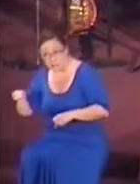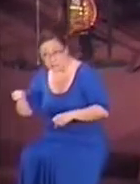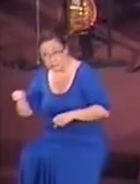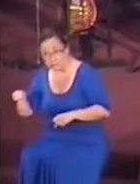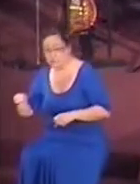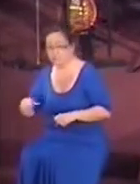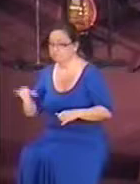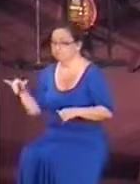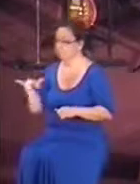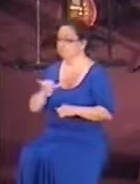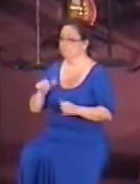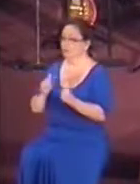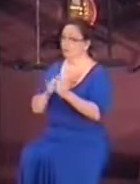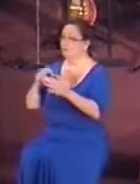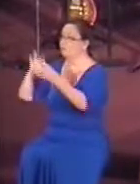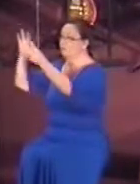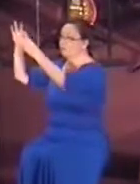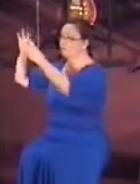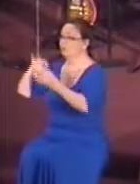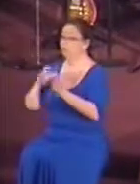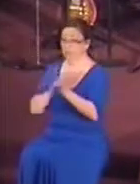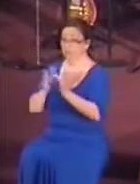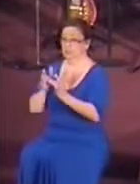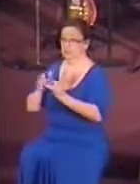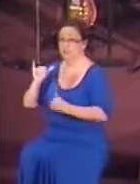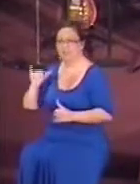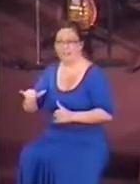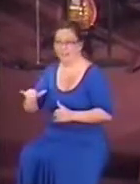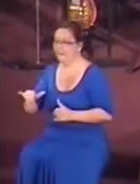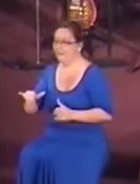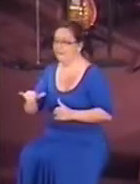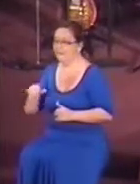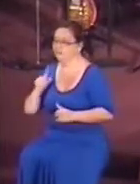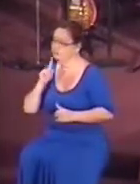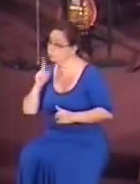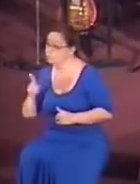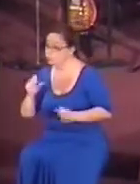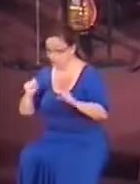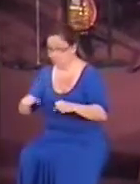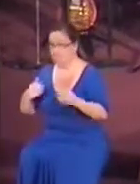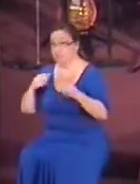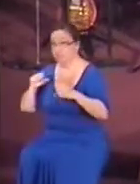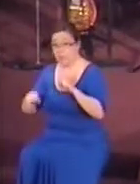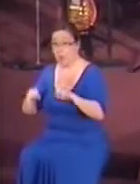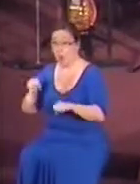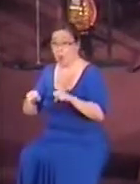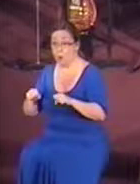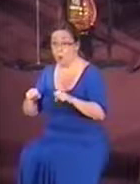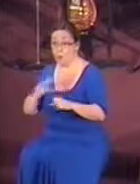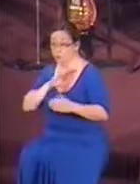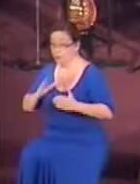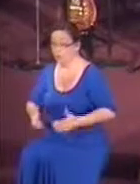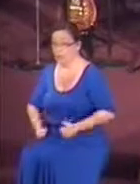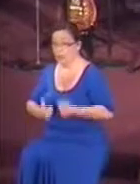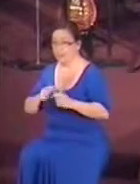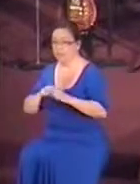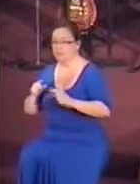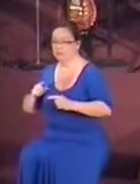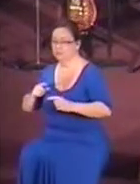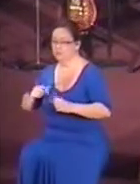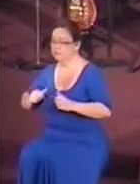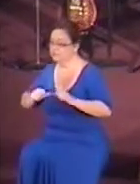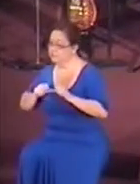it's the same way with our relationship with Jesus. Is absolutely, you can have doubts about Christianity and still be